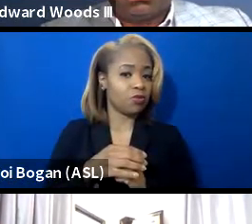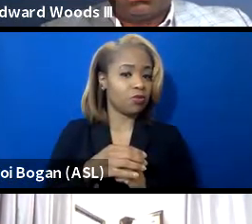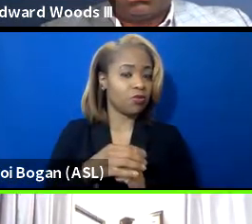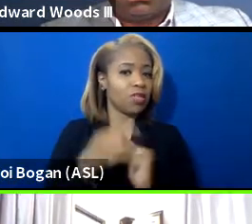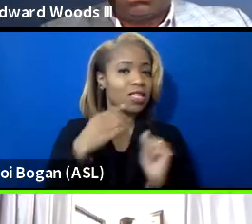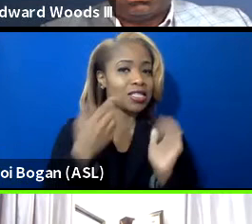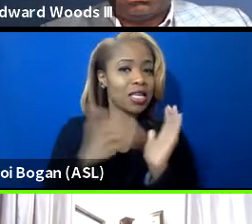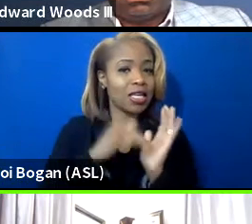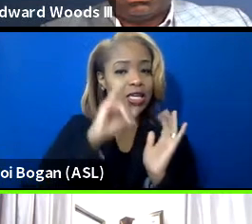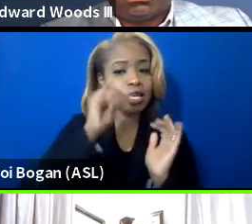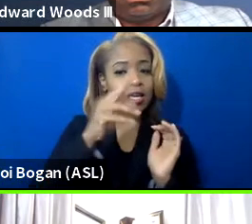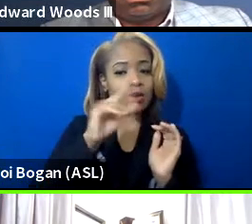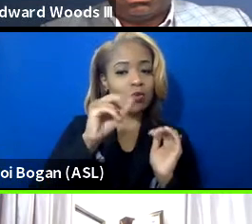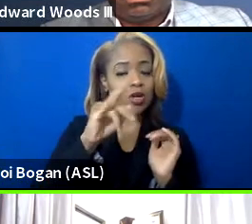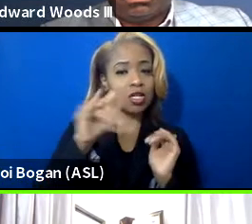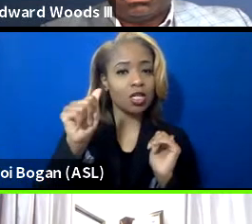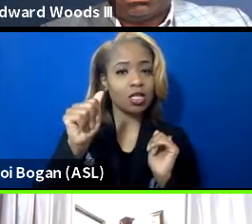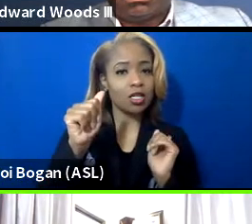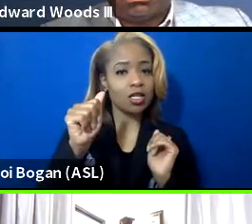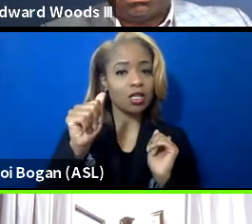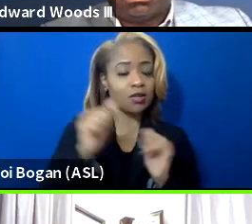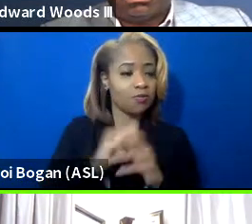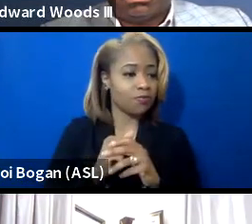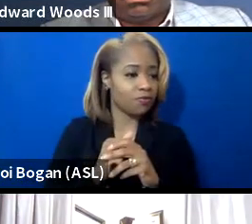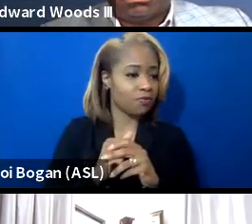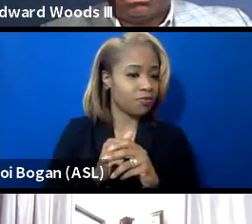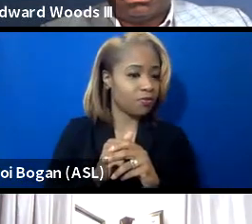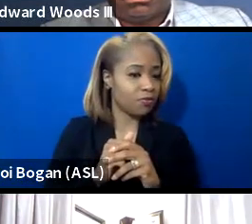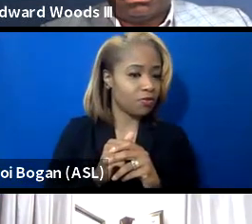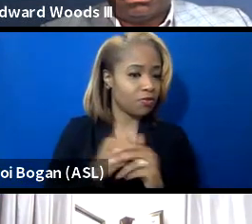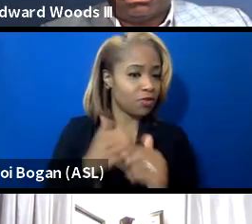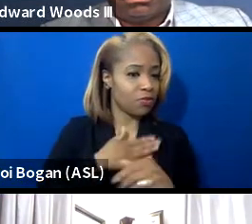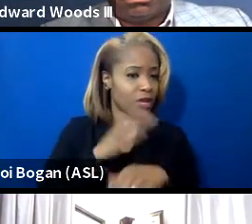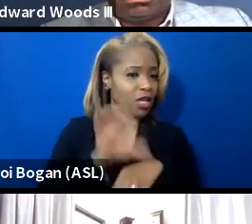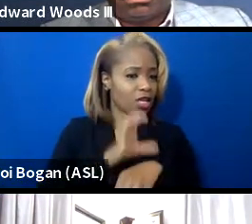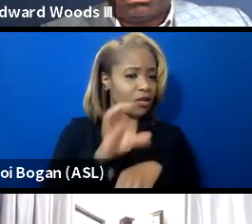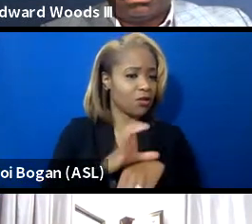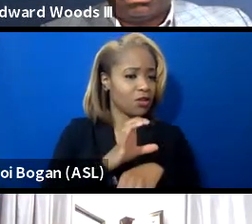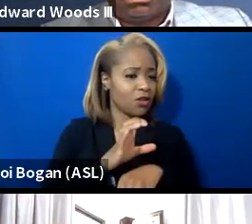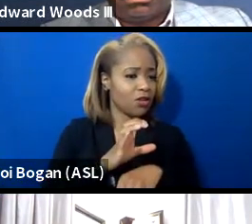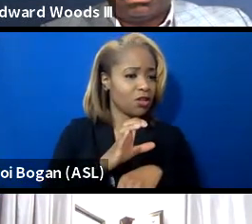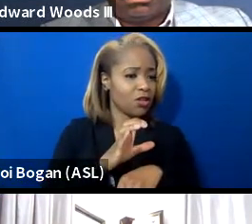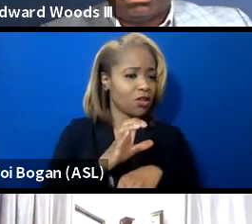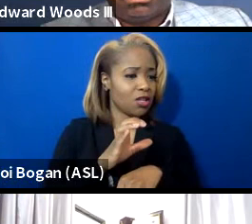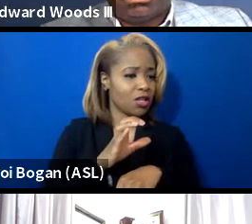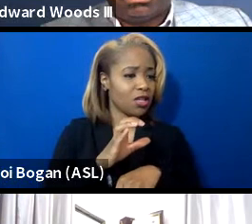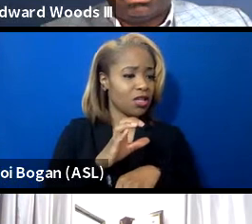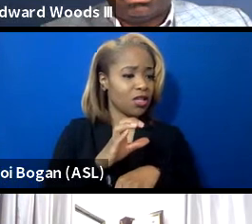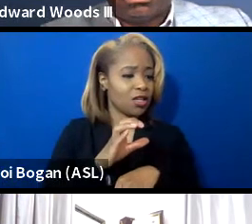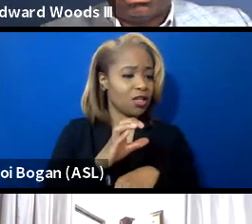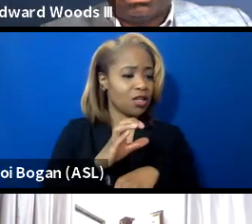Say it again, Juanita. My apologies. My computer is not receiving the Zoom